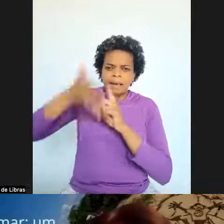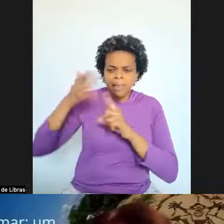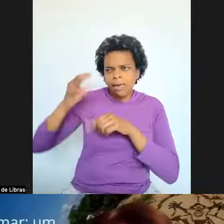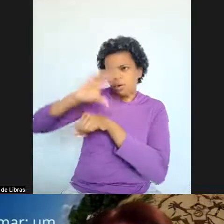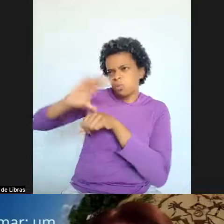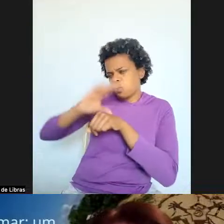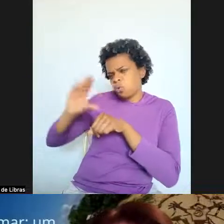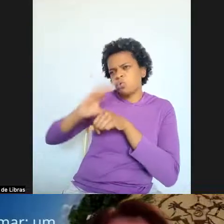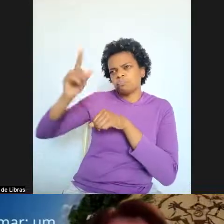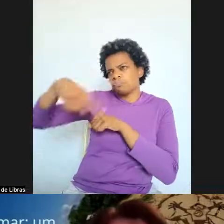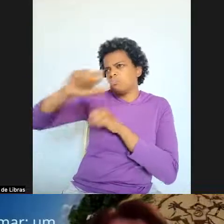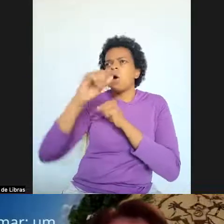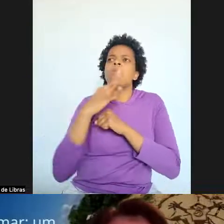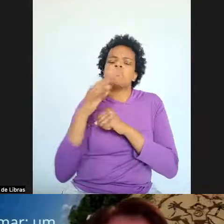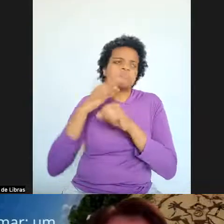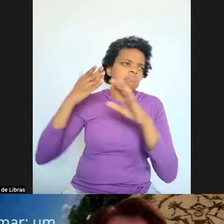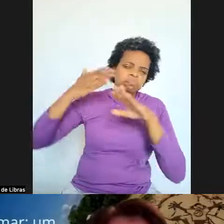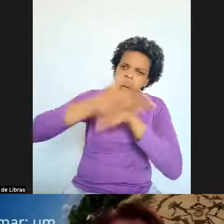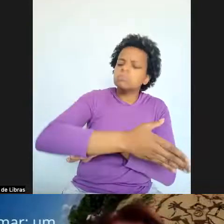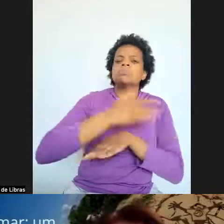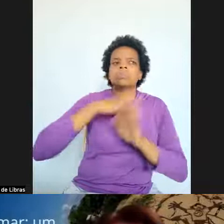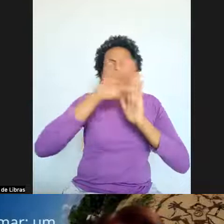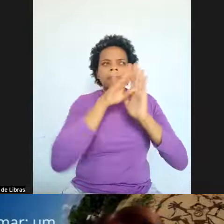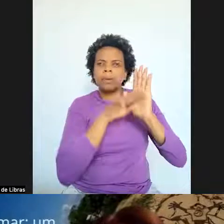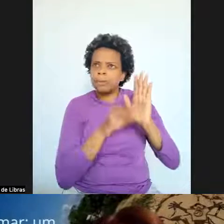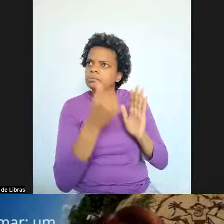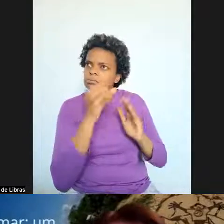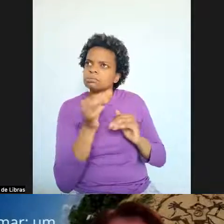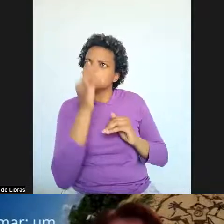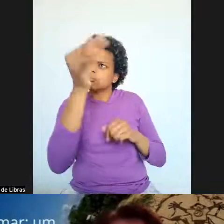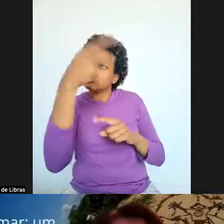are courses, published material, and all